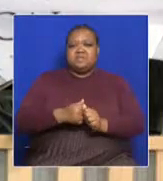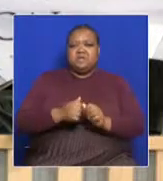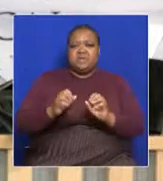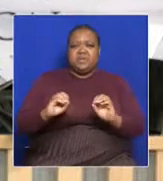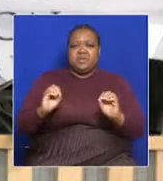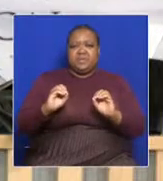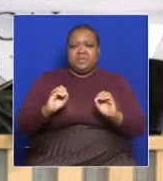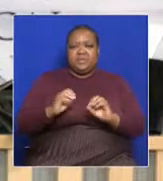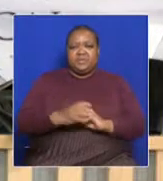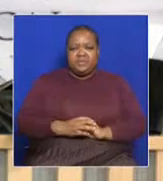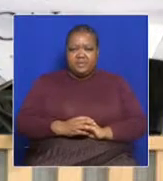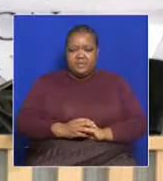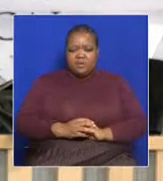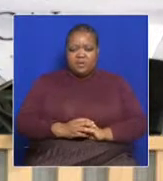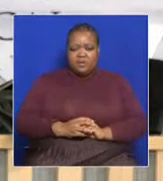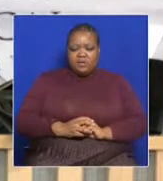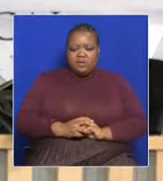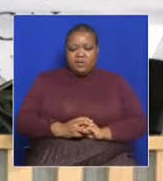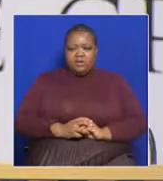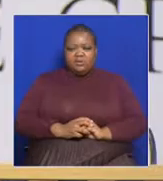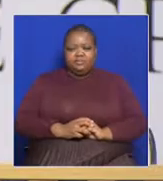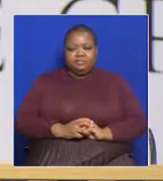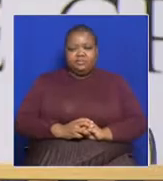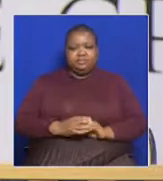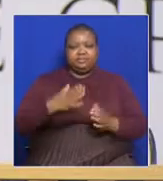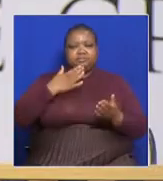yes. Thank you, Commissioner. Okay.